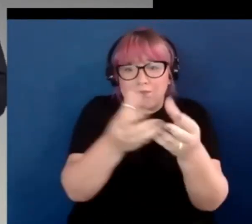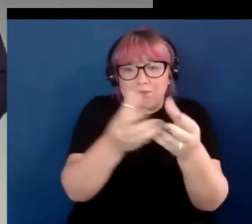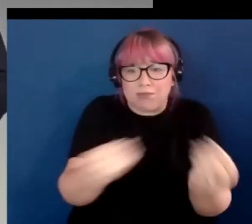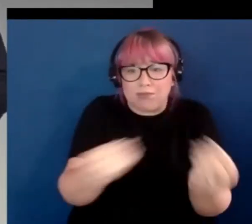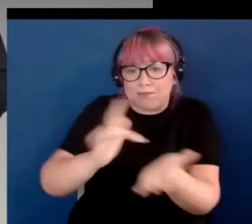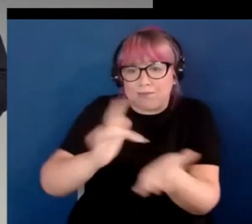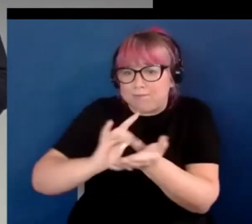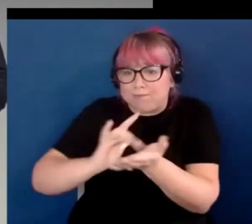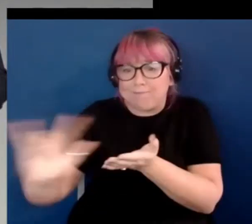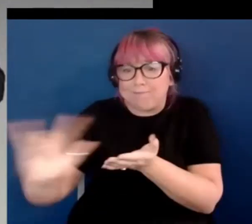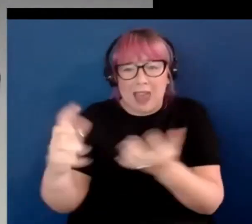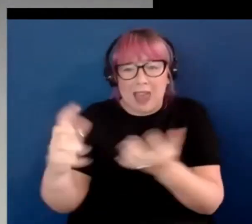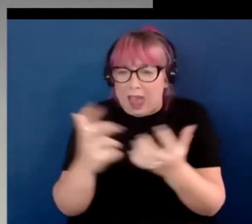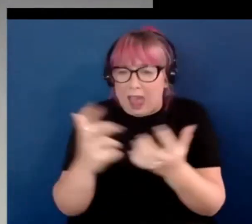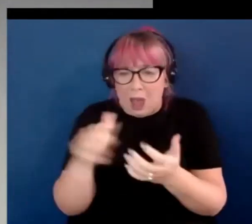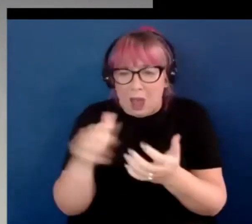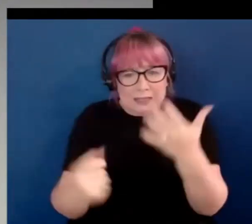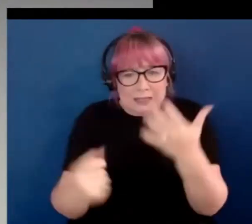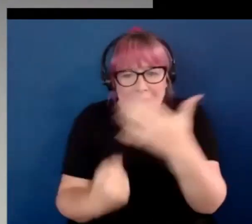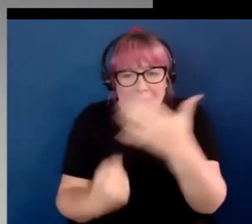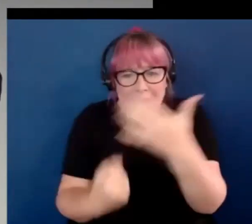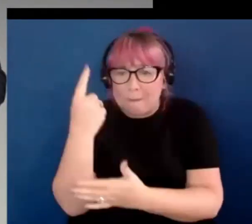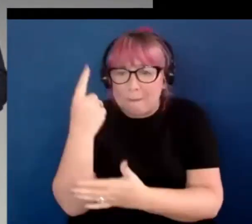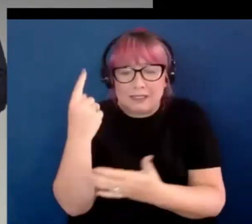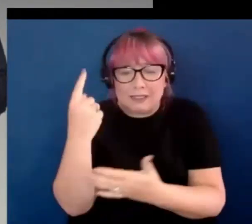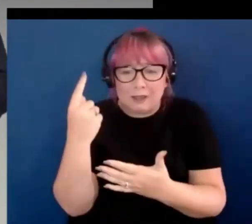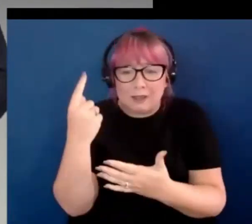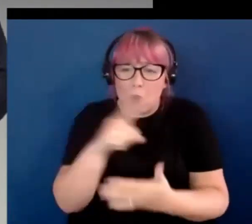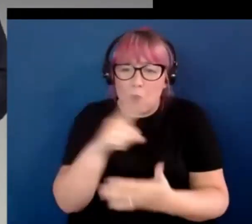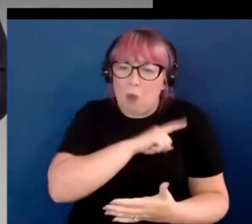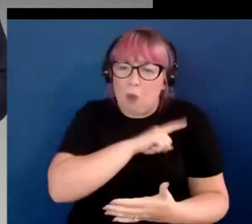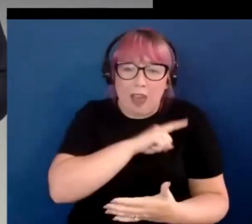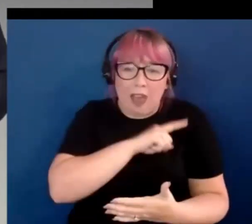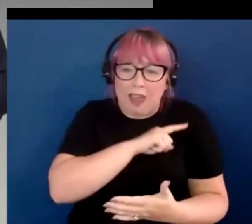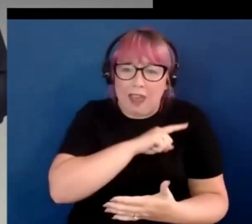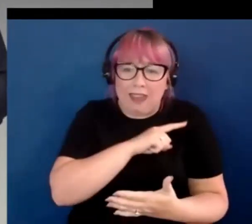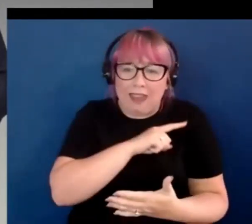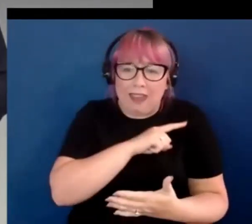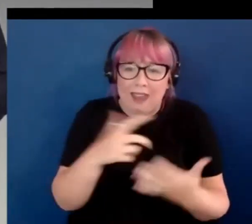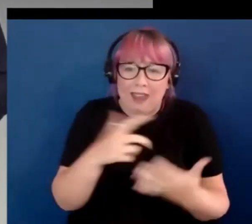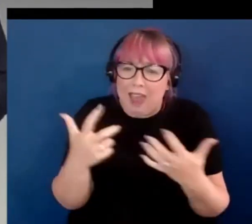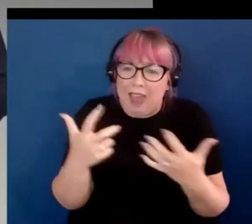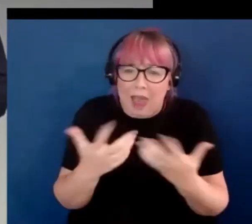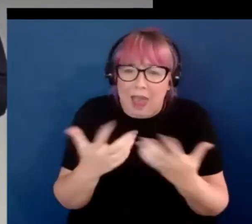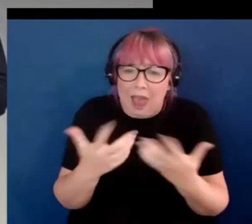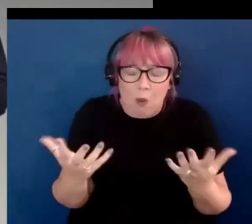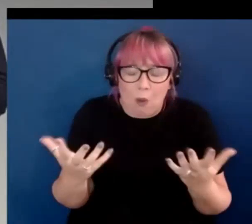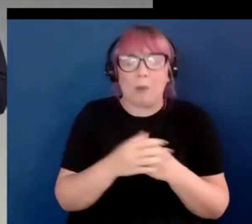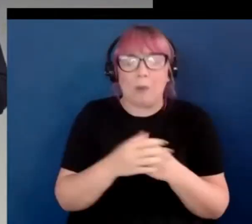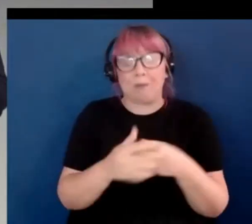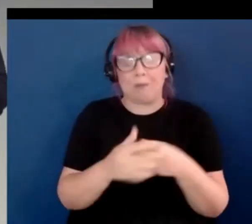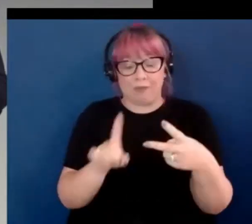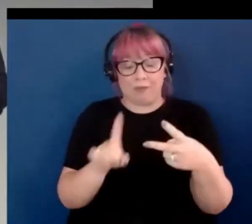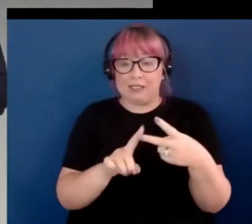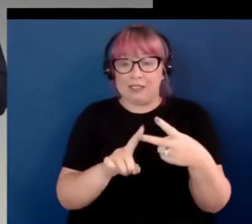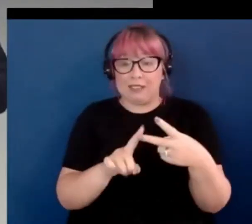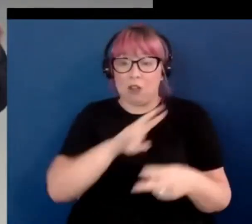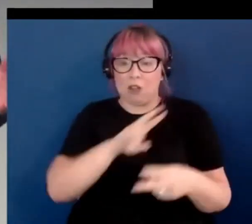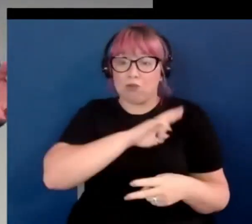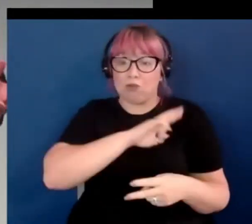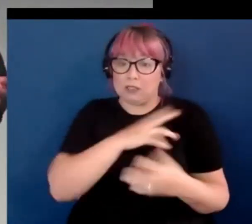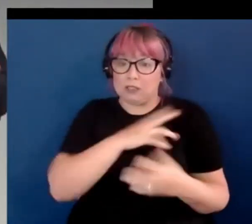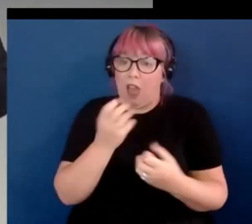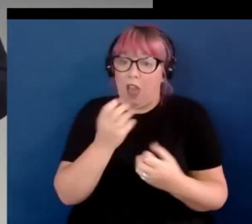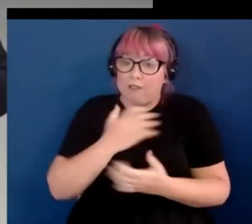happen? But the second reason was the poignancy with which the Attenborough programme brought home the connections between